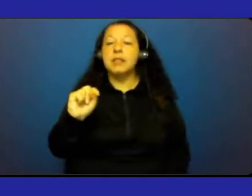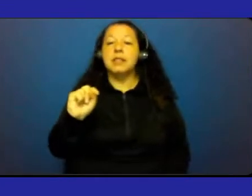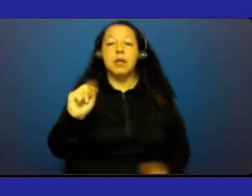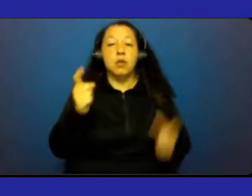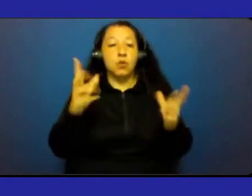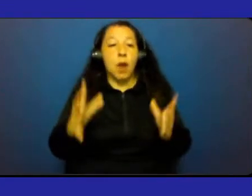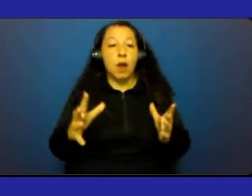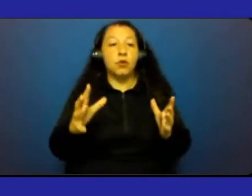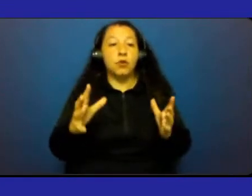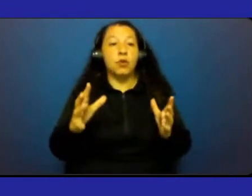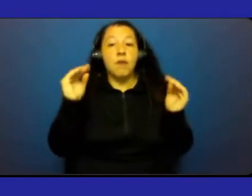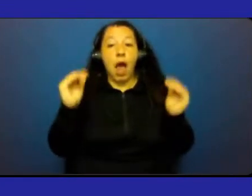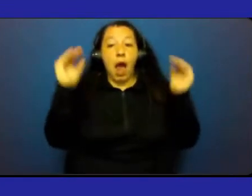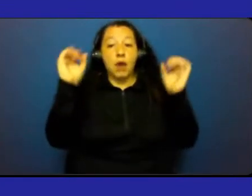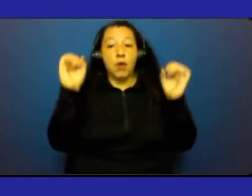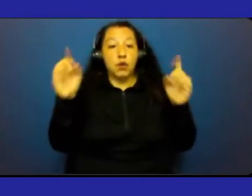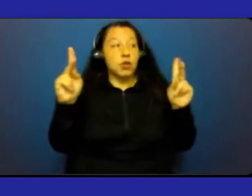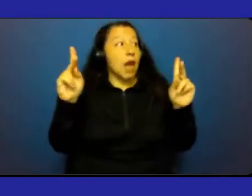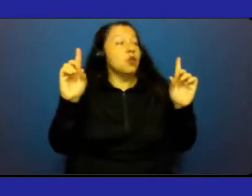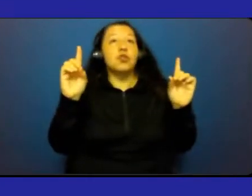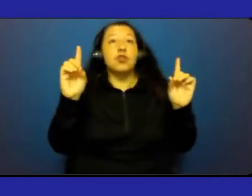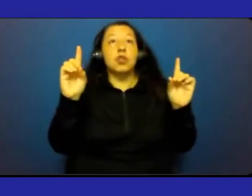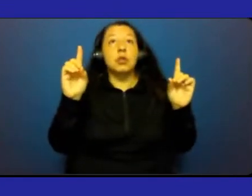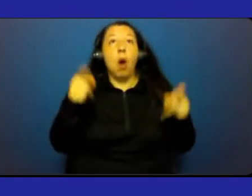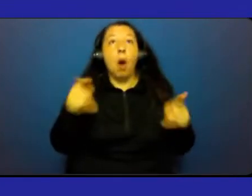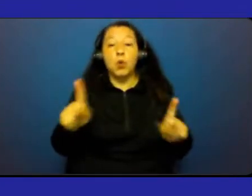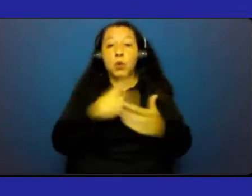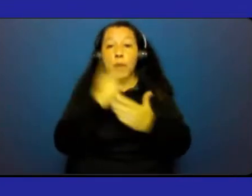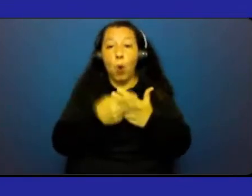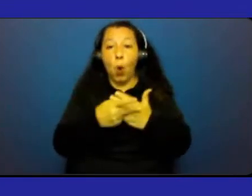Program, Barisha College?